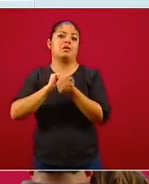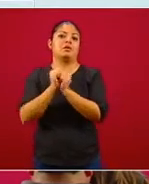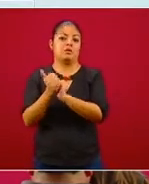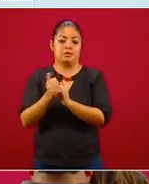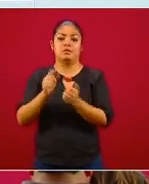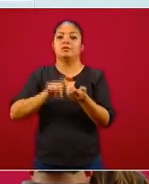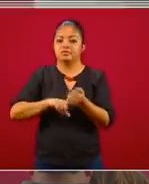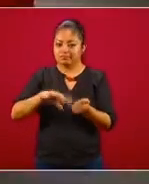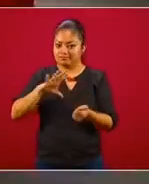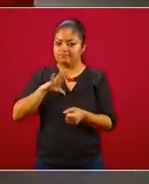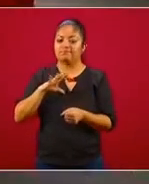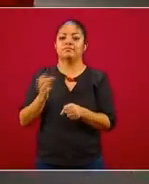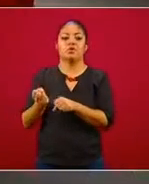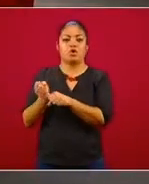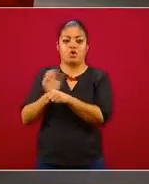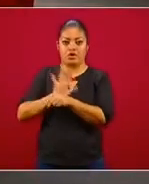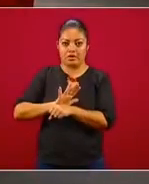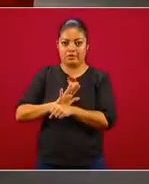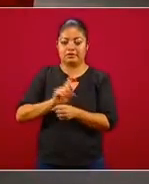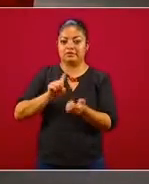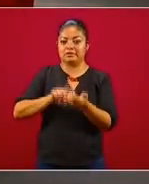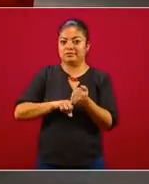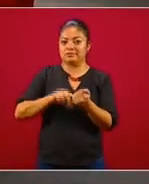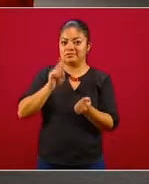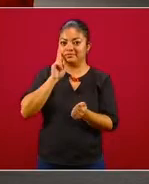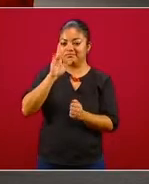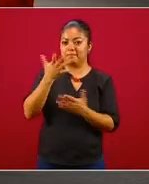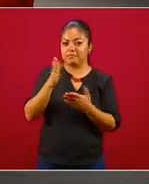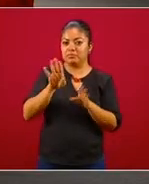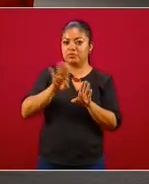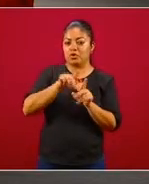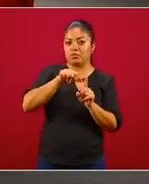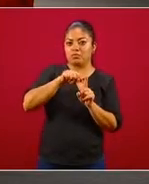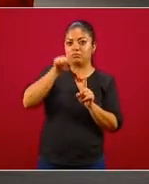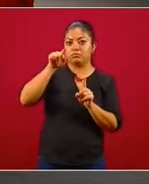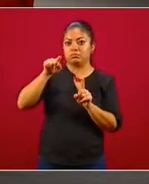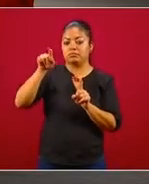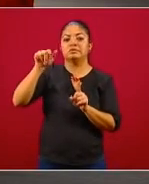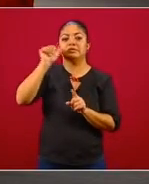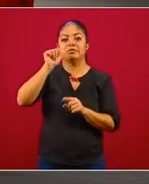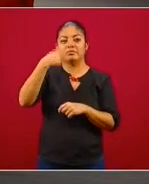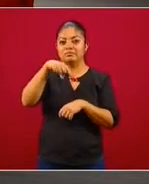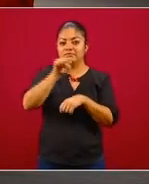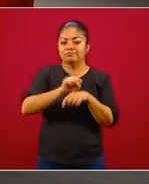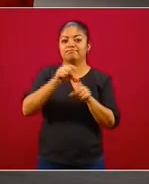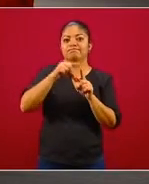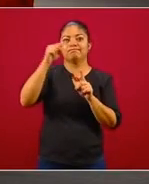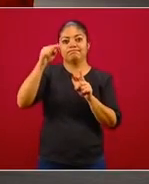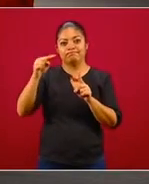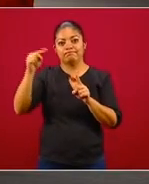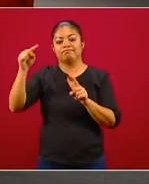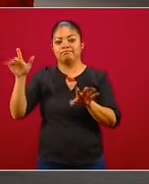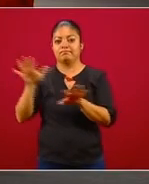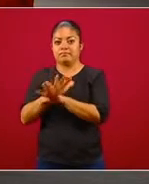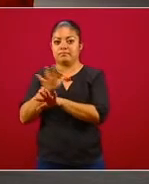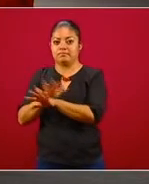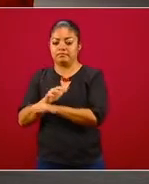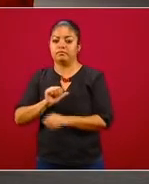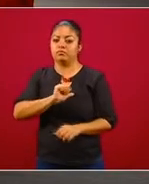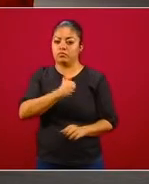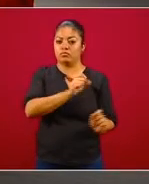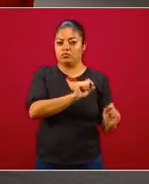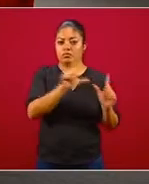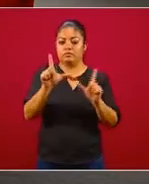increase in positivity rates because we had very few cases, and then the number sort of stabilized, and it